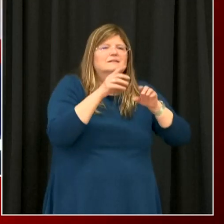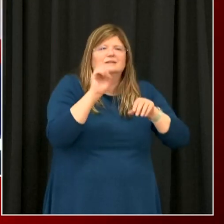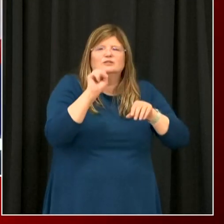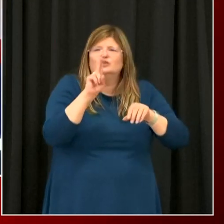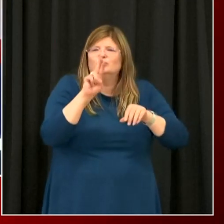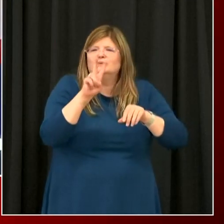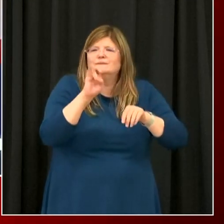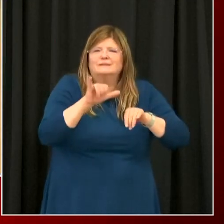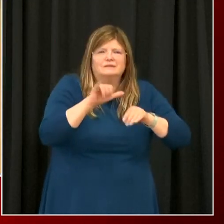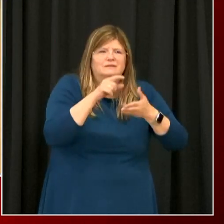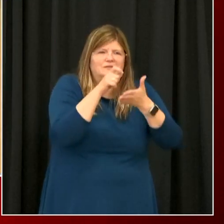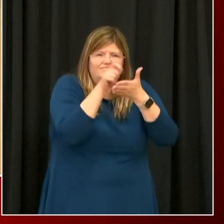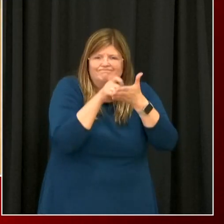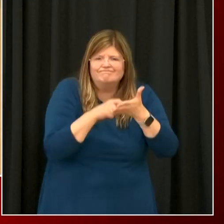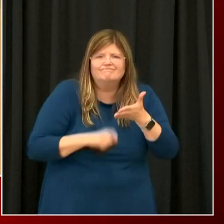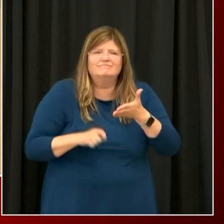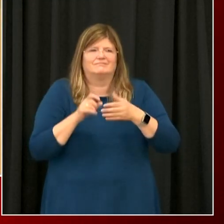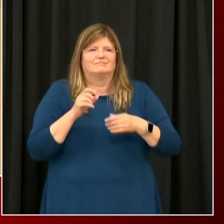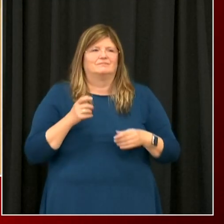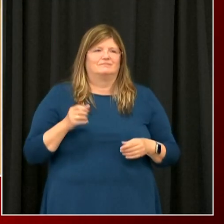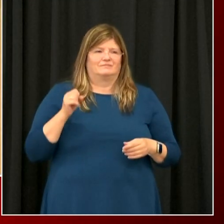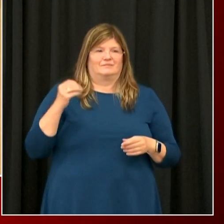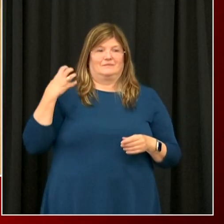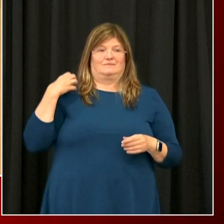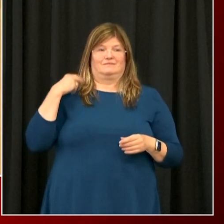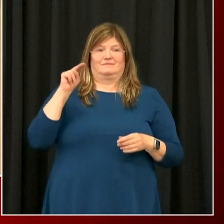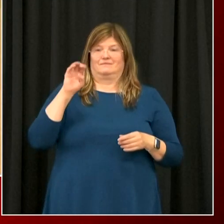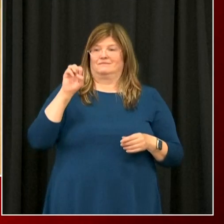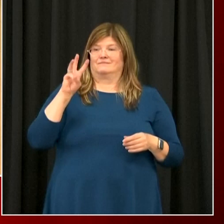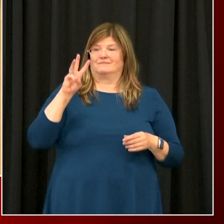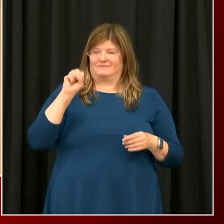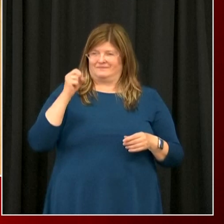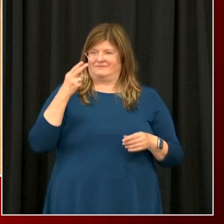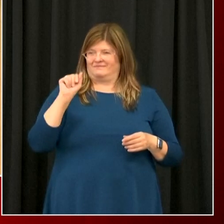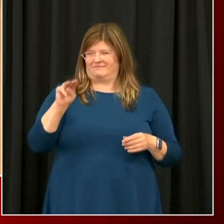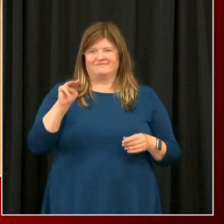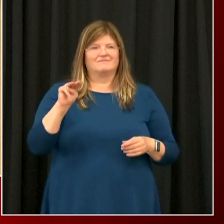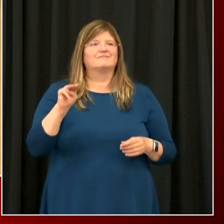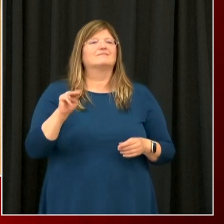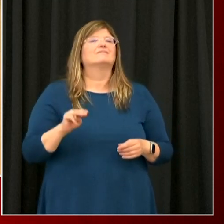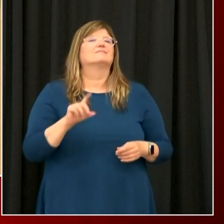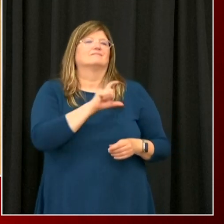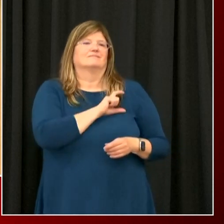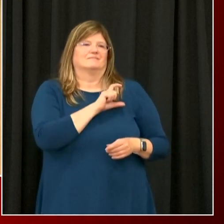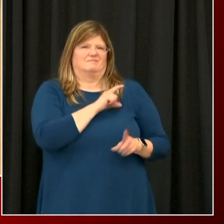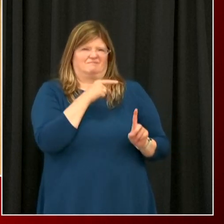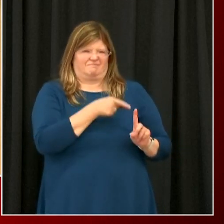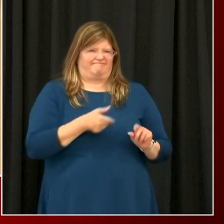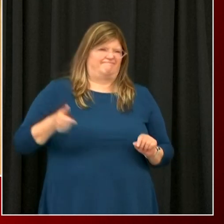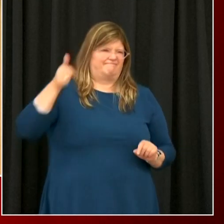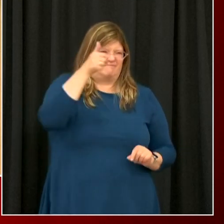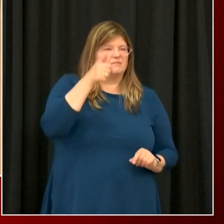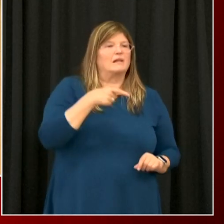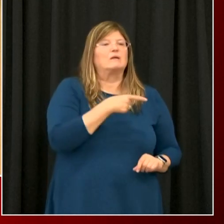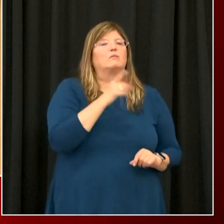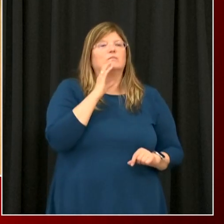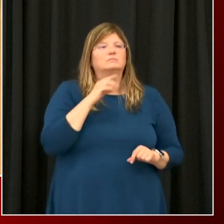take your questions. Okay, good afternoon. Thank you, Mayor Bowser. I have not had an opportunity to publicly thank Dr.